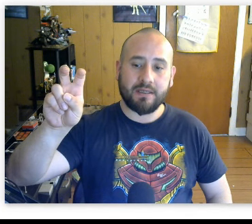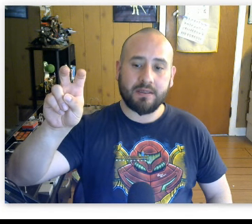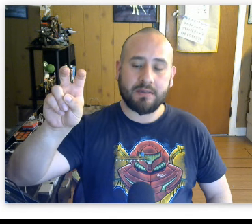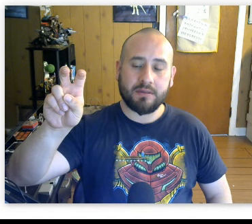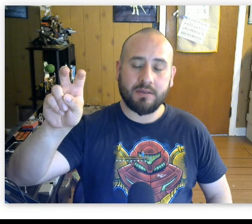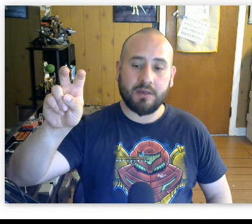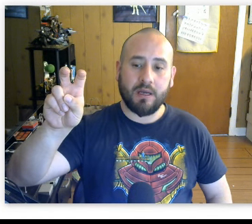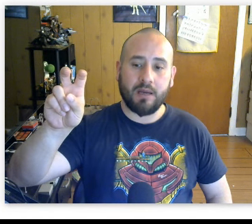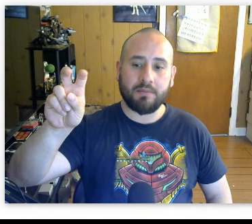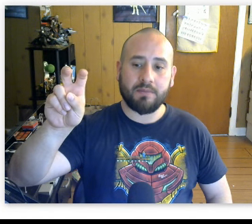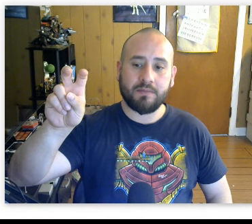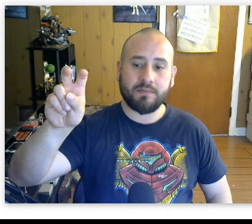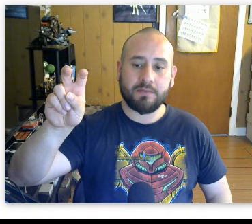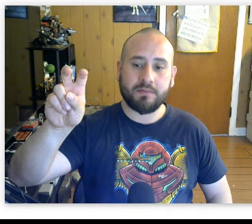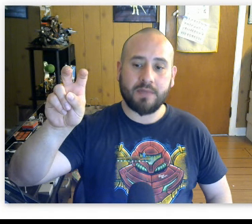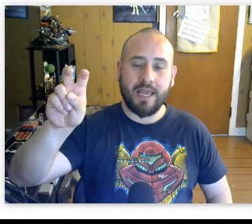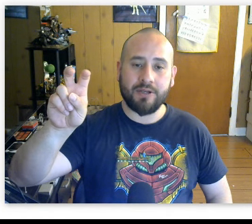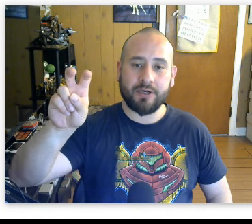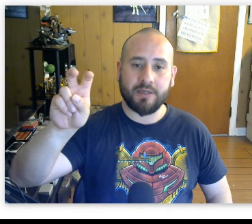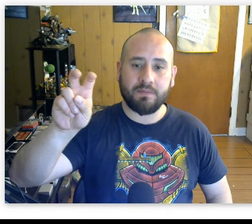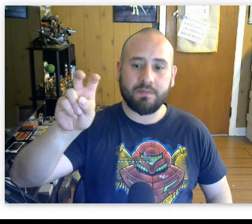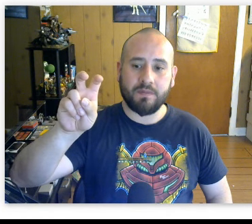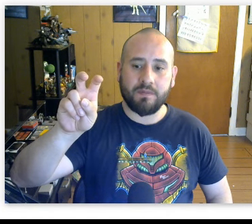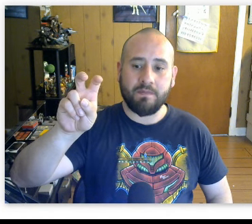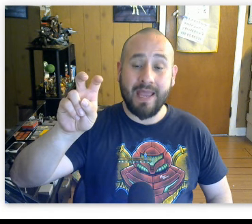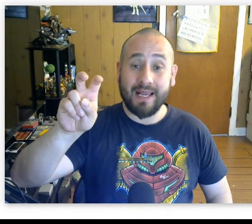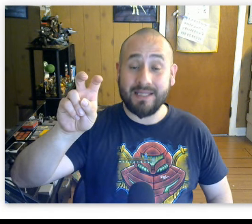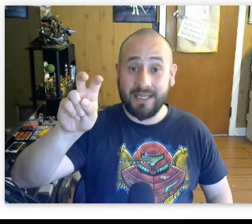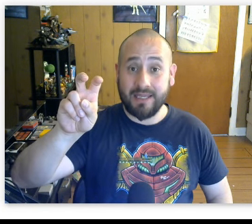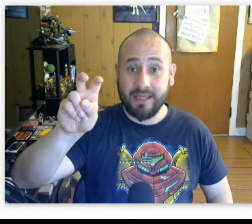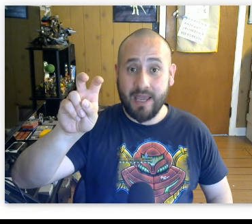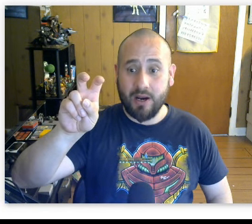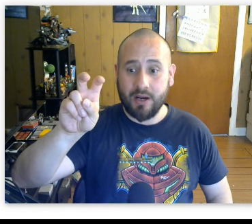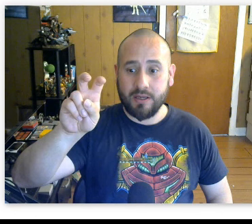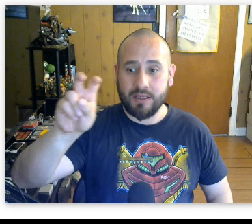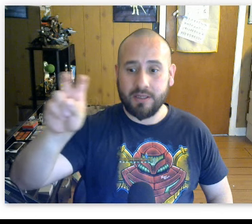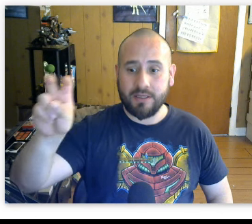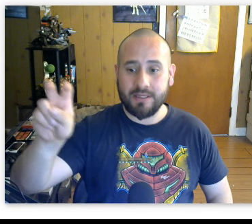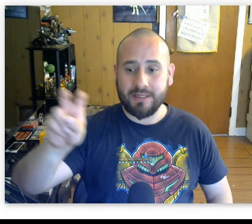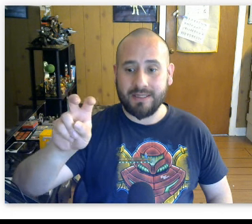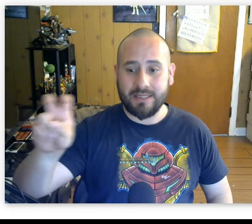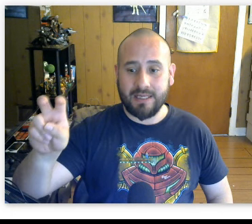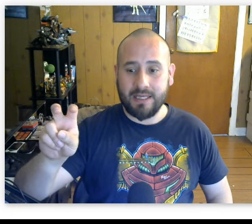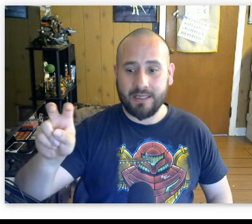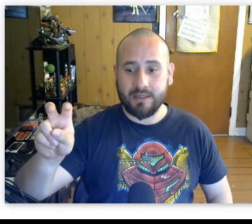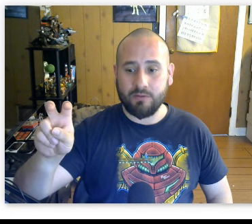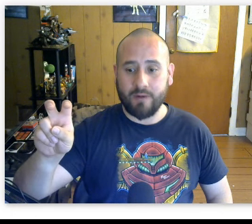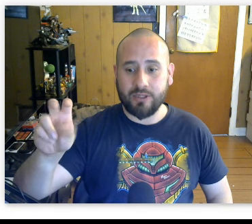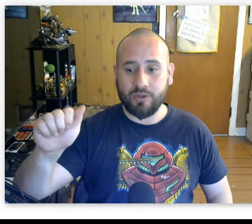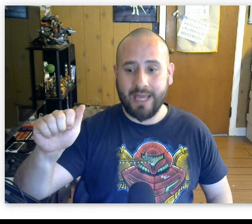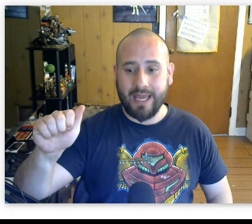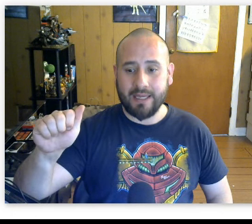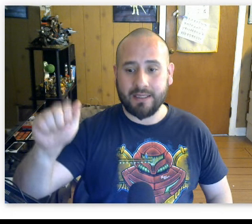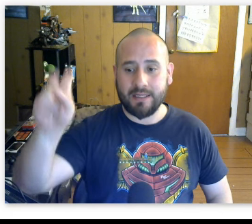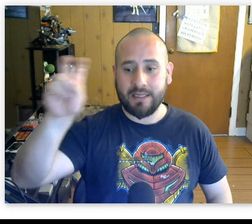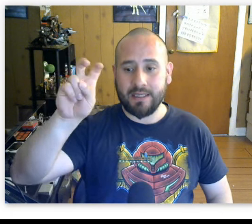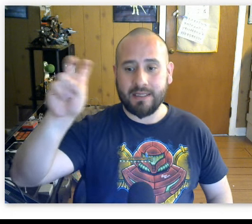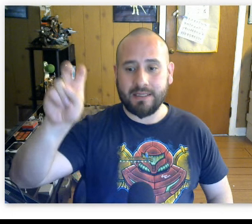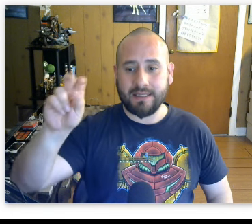V, and you're going to make a Z in the air. Z right to an